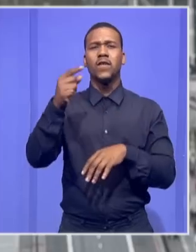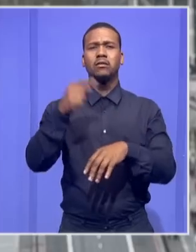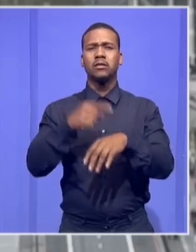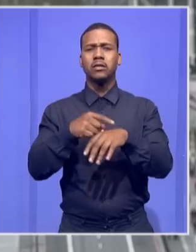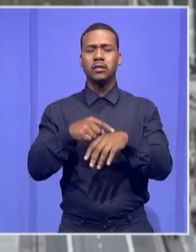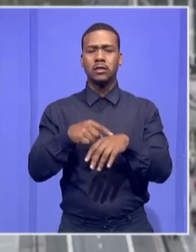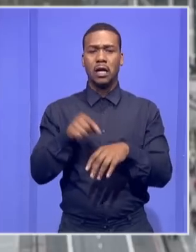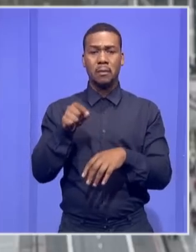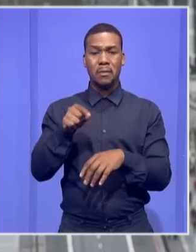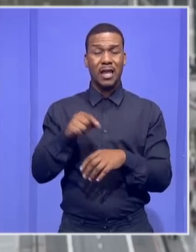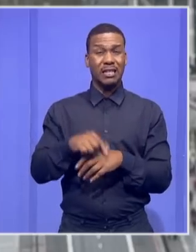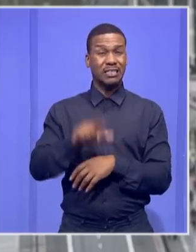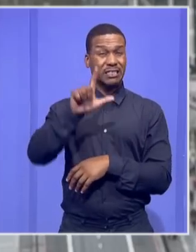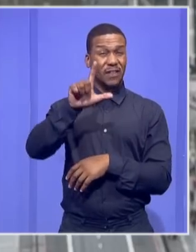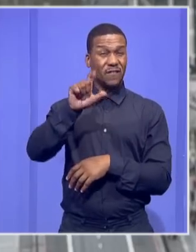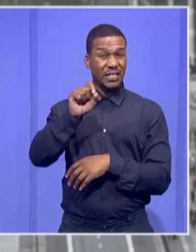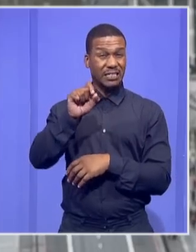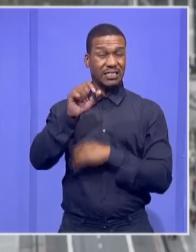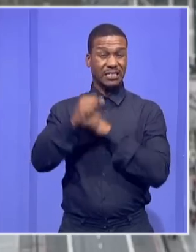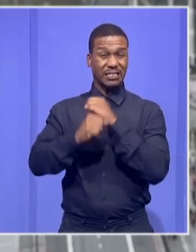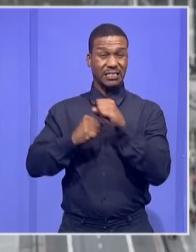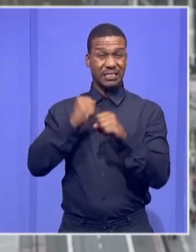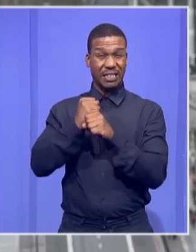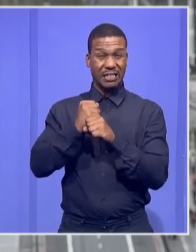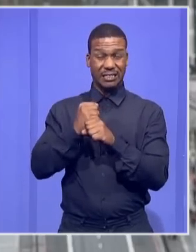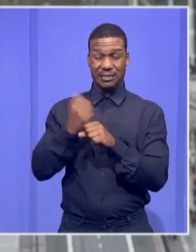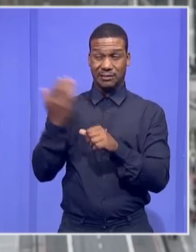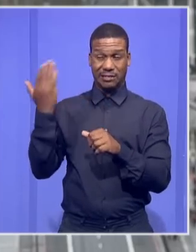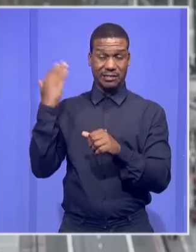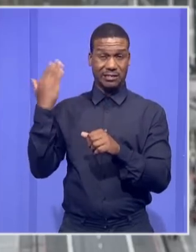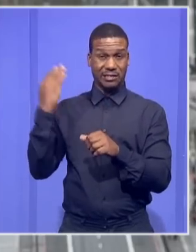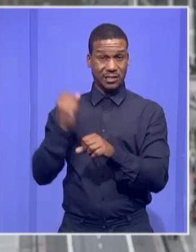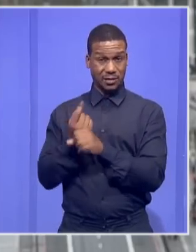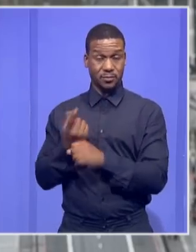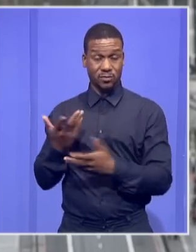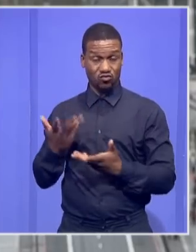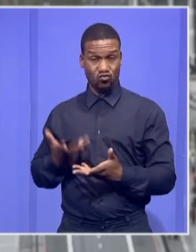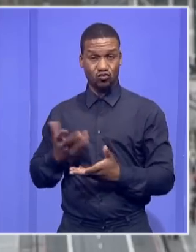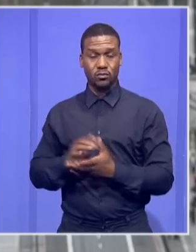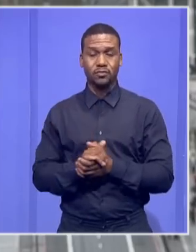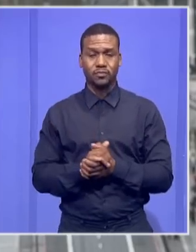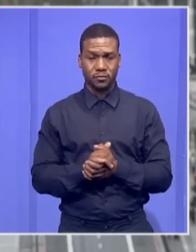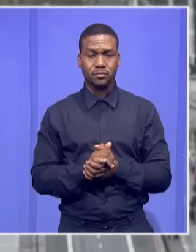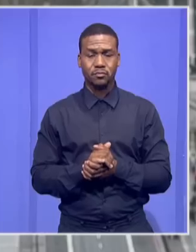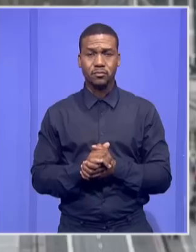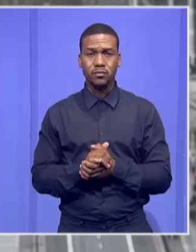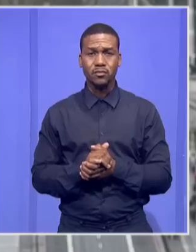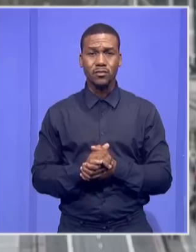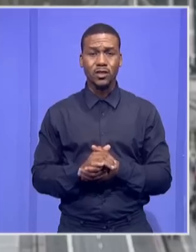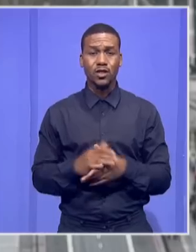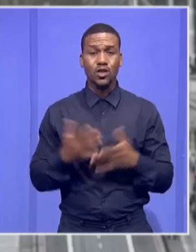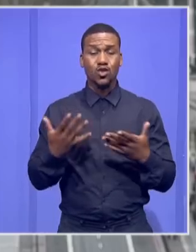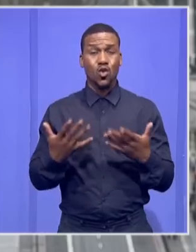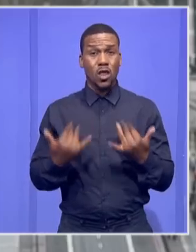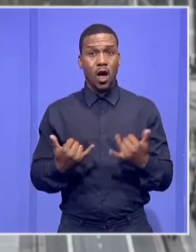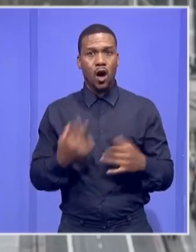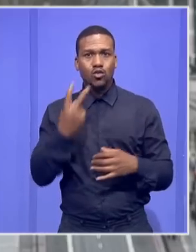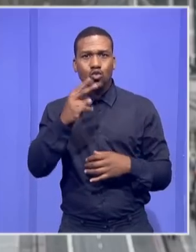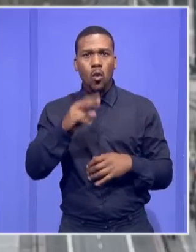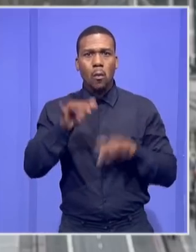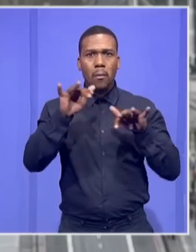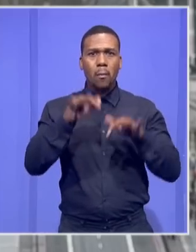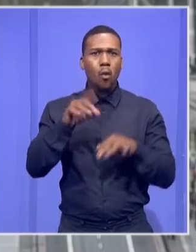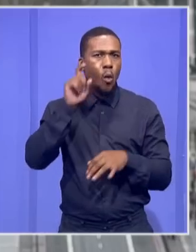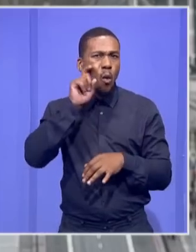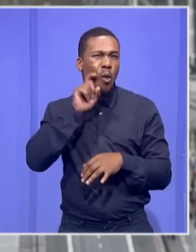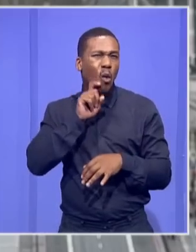in 70 years. There have been people camping out for days. We saw people in their 70s who'd done 2 nights in a